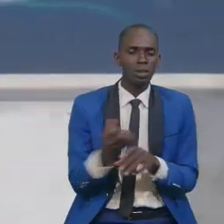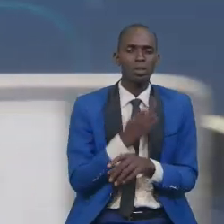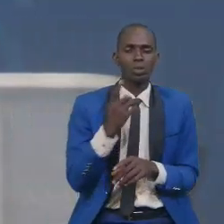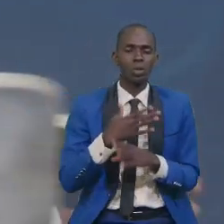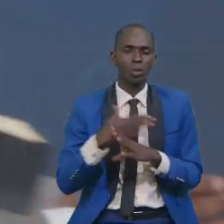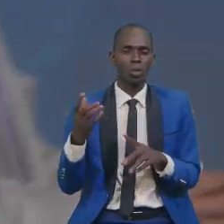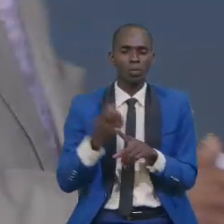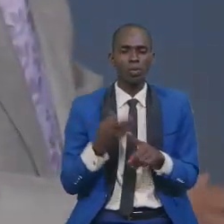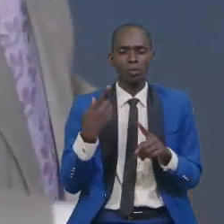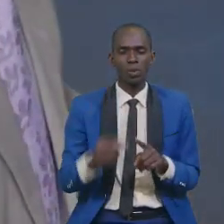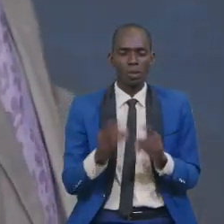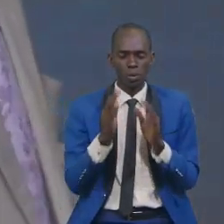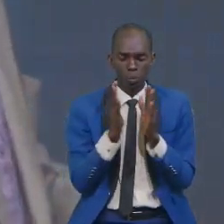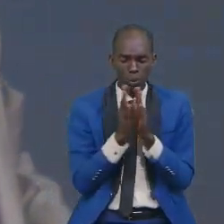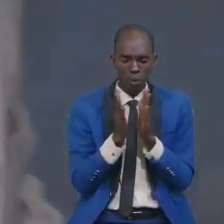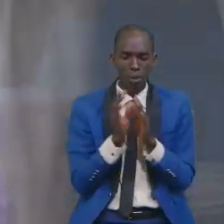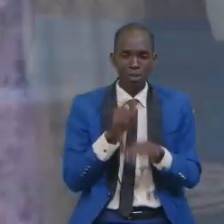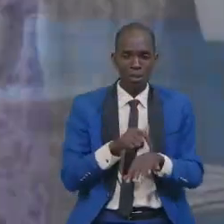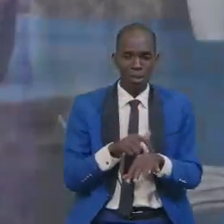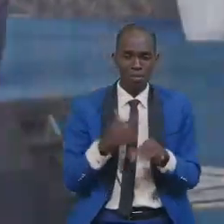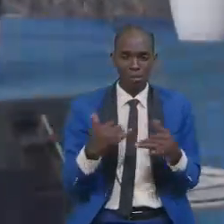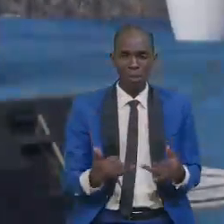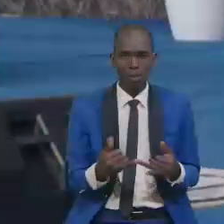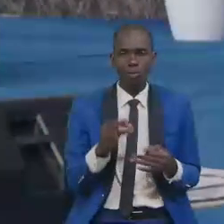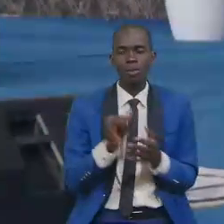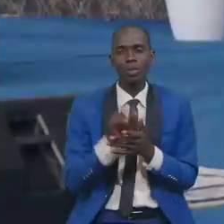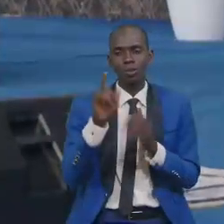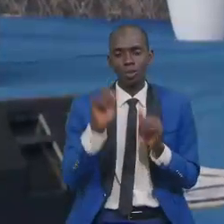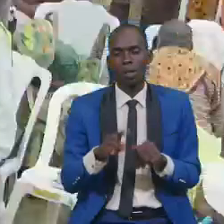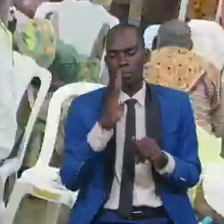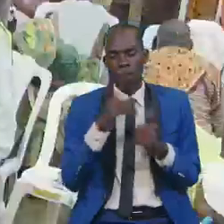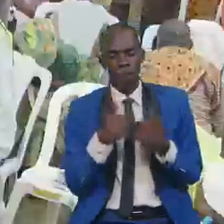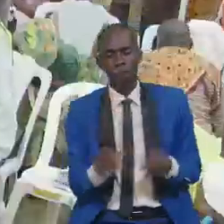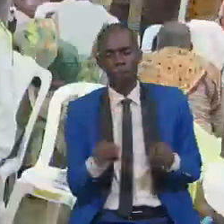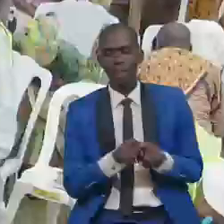prayer so that you can be lost like him